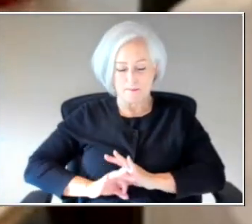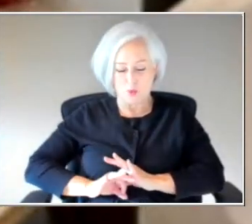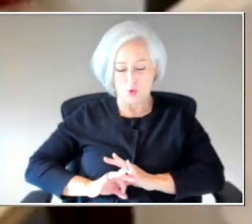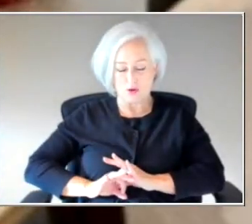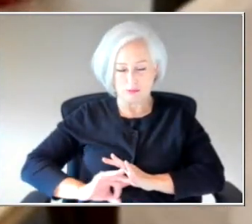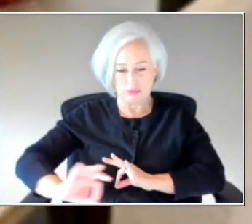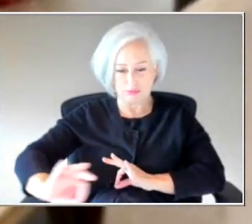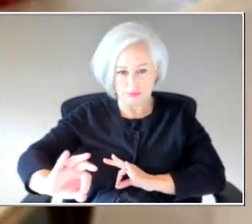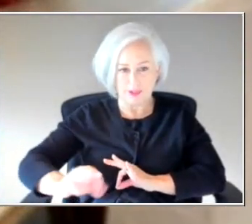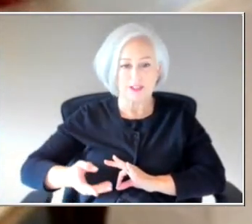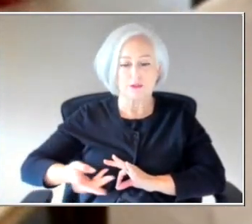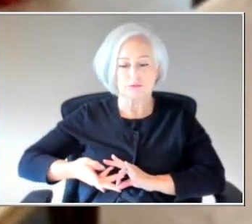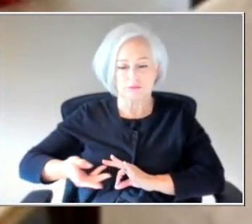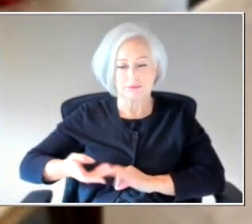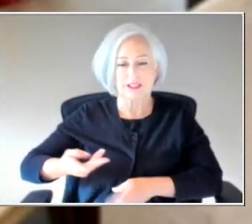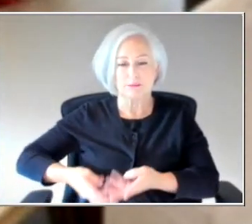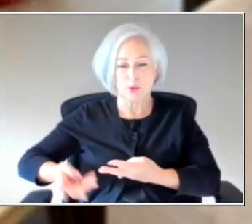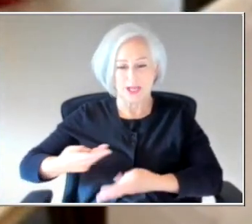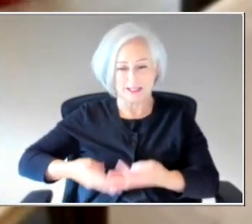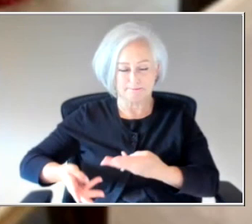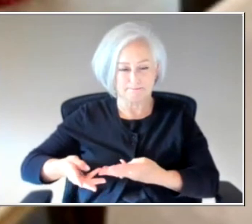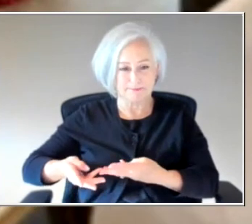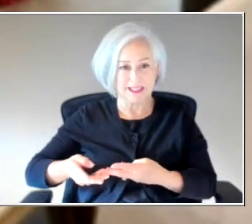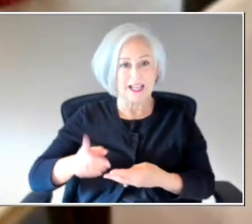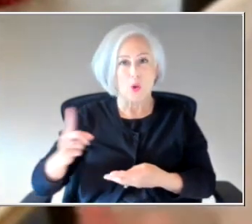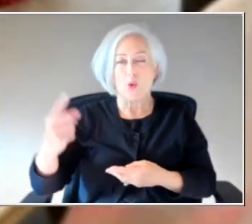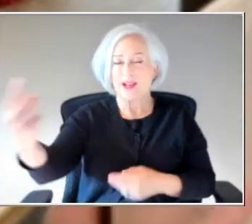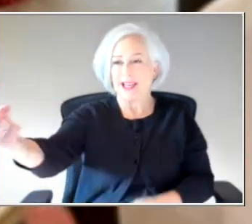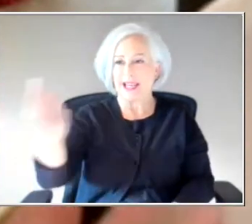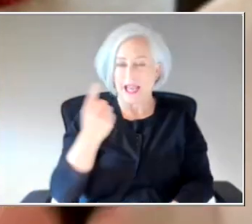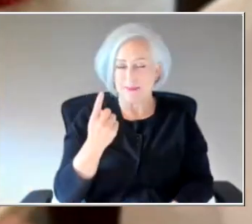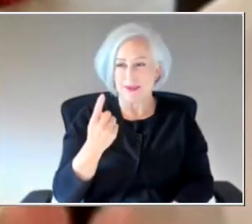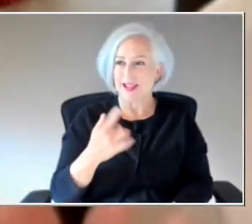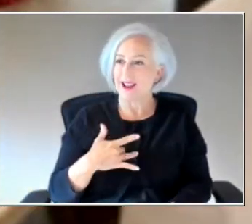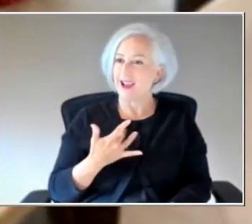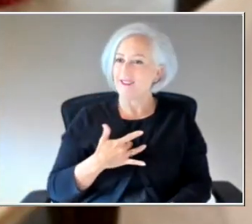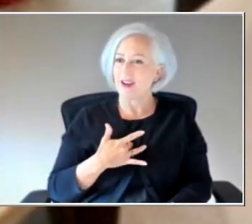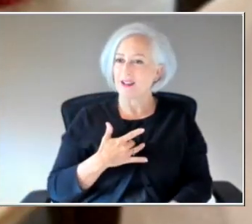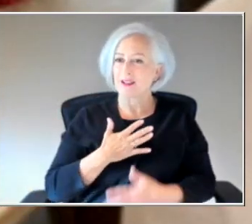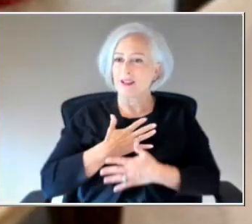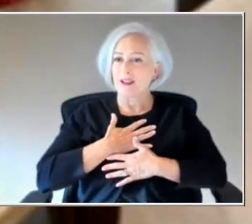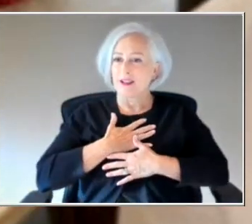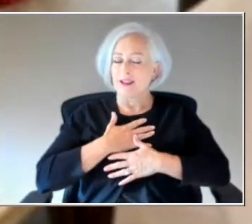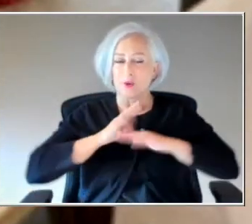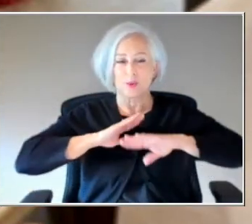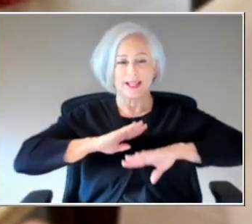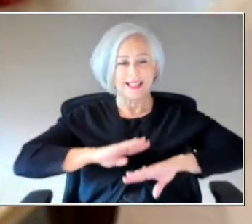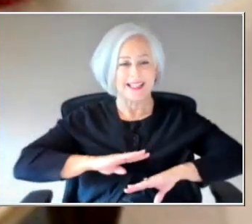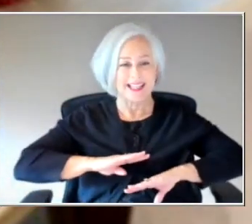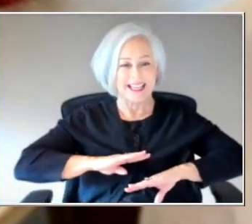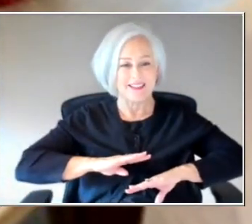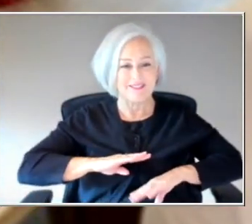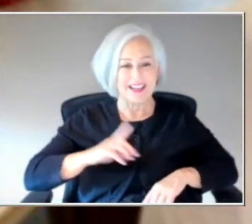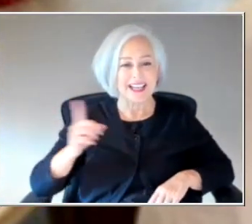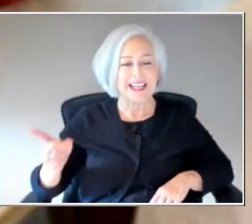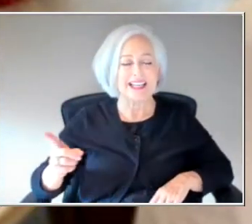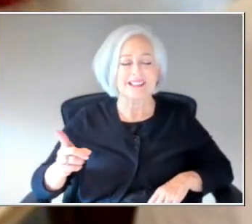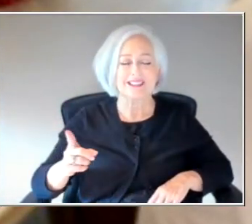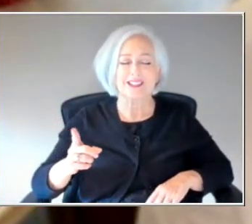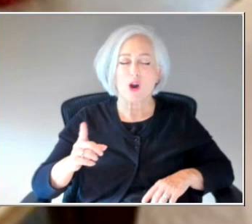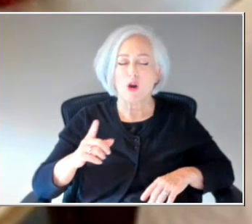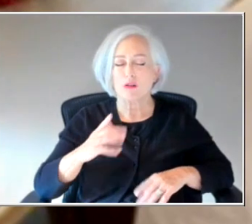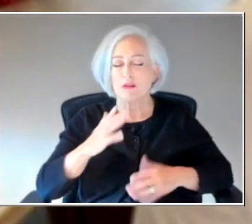peritoneal dialysis. And as soon as he walked in, I felt this huge sense of relief because he's so down to earth